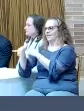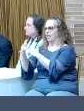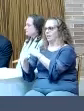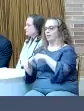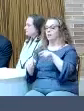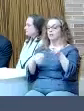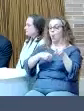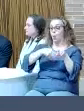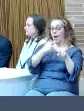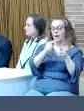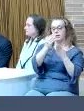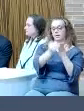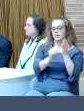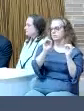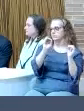listings in